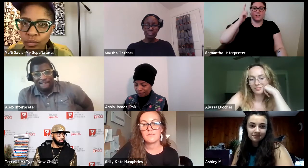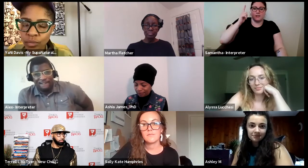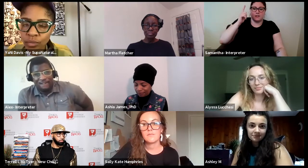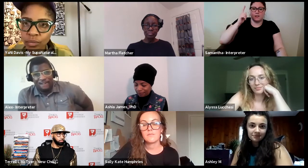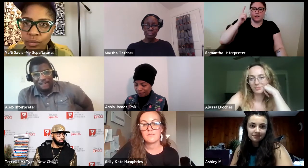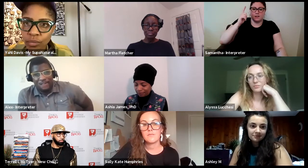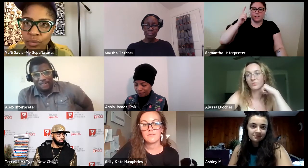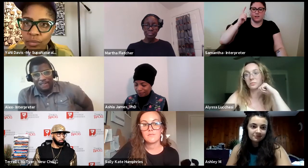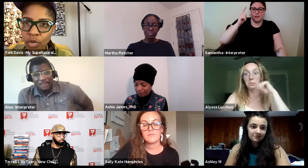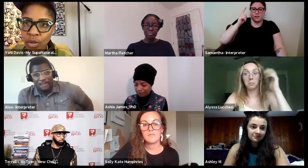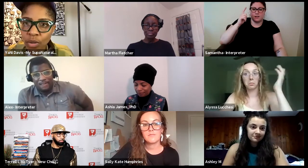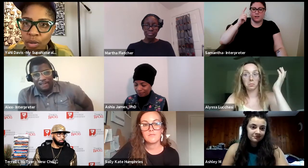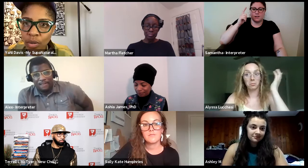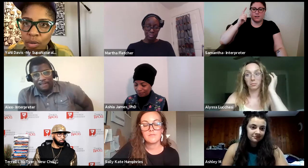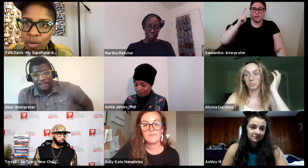Alyssa?